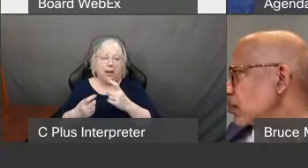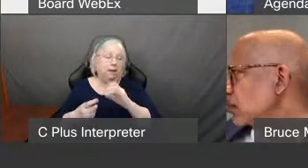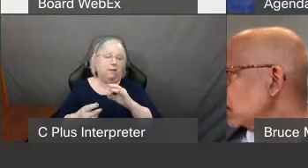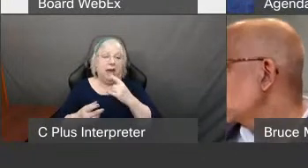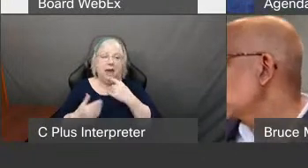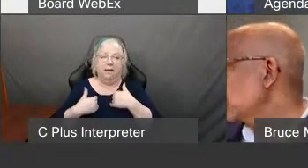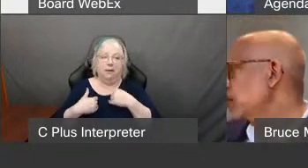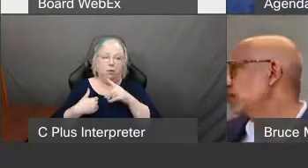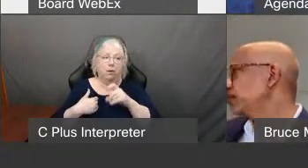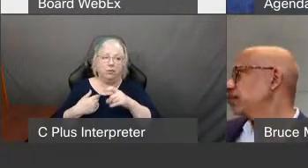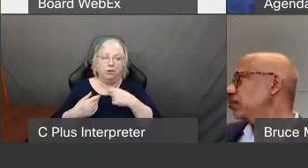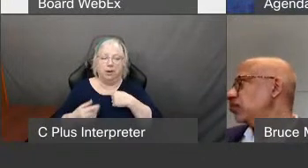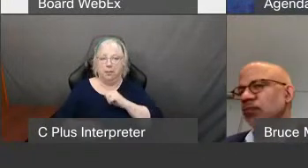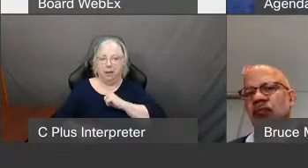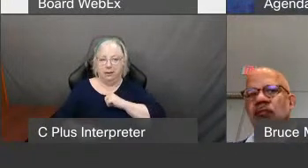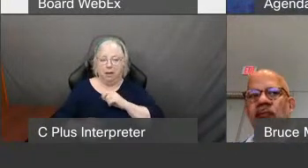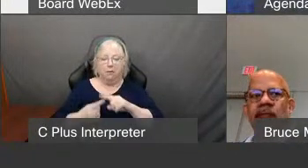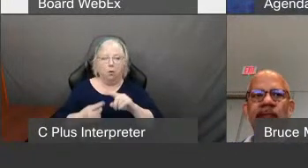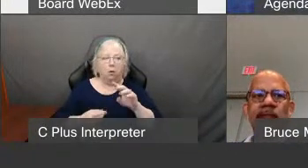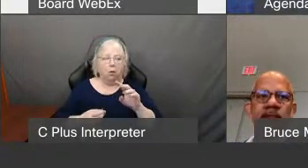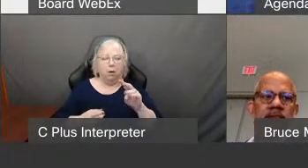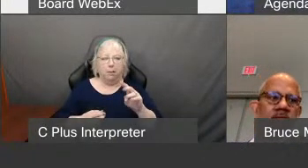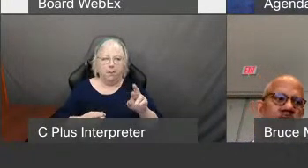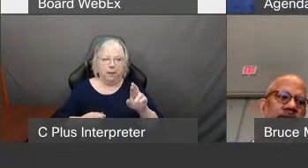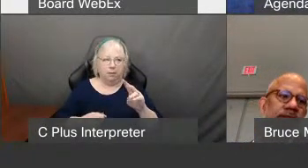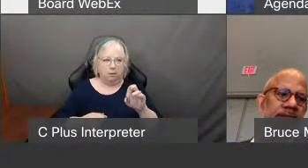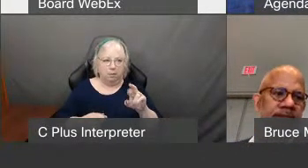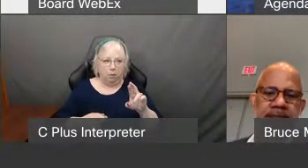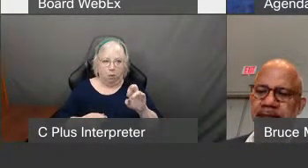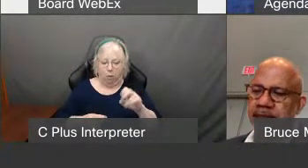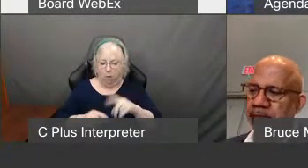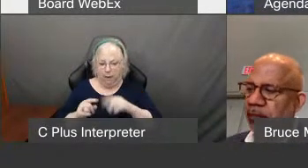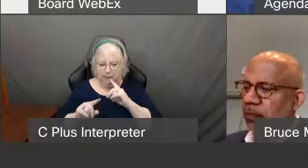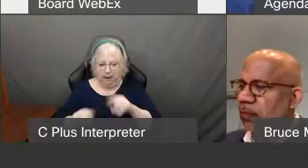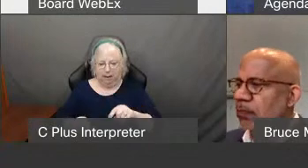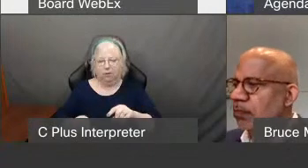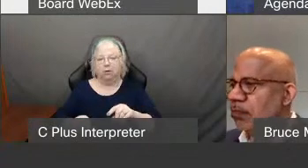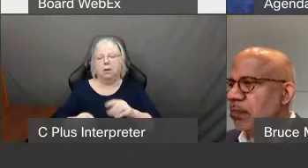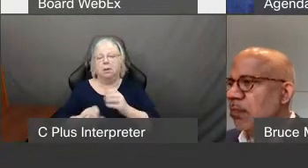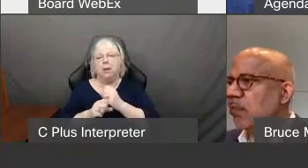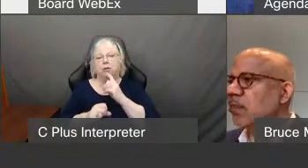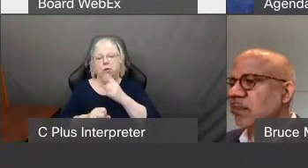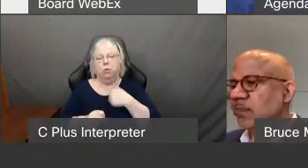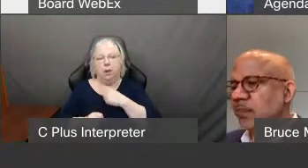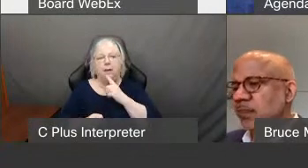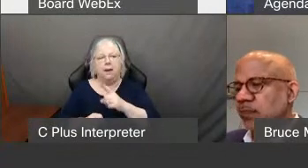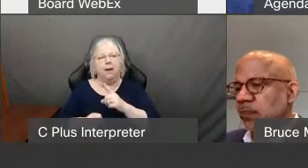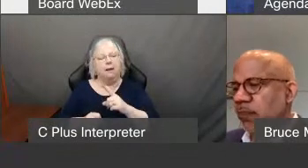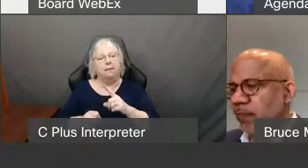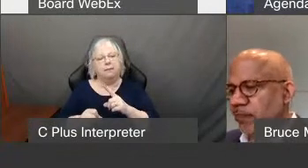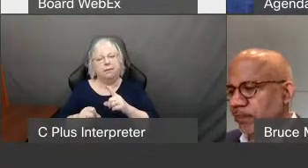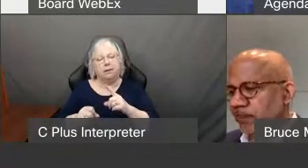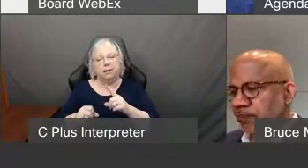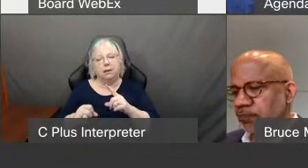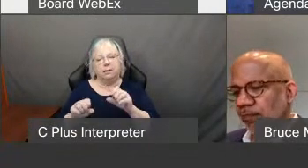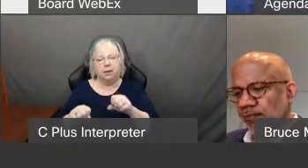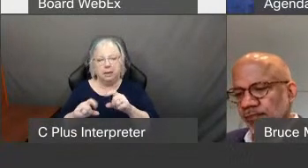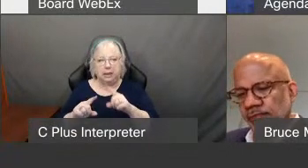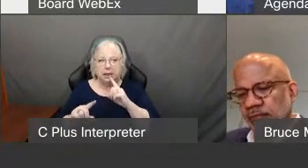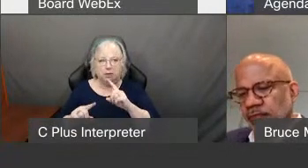answer, to ensure that we have thorough opportunity to respond to questions as we move forward.